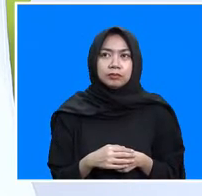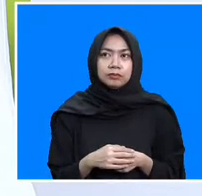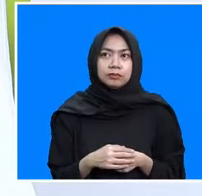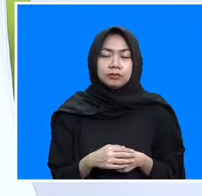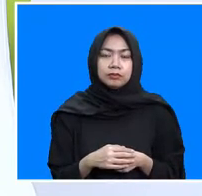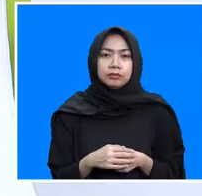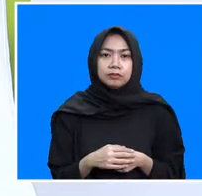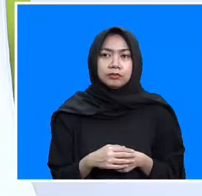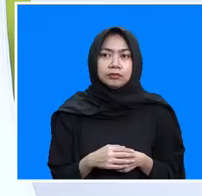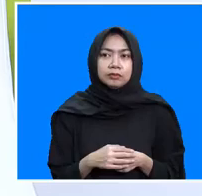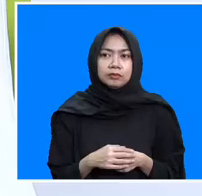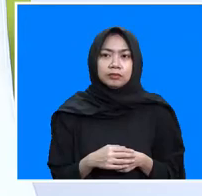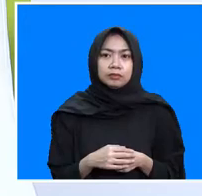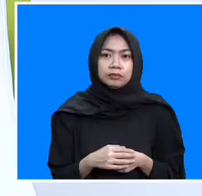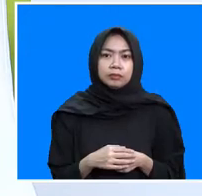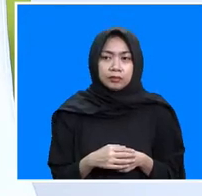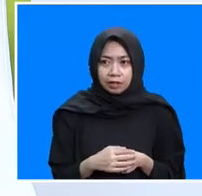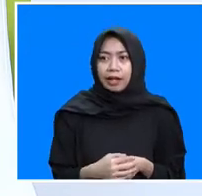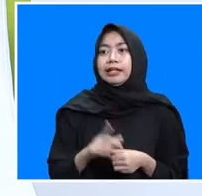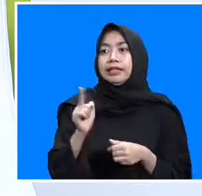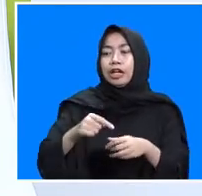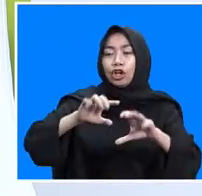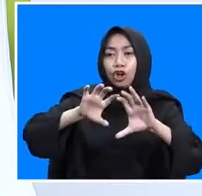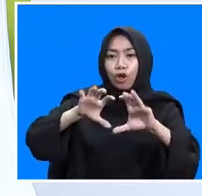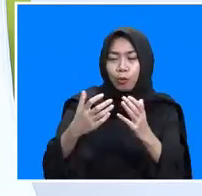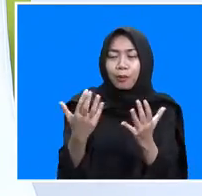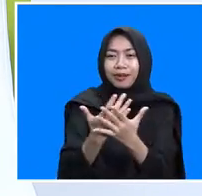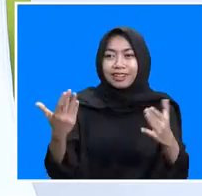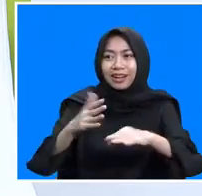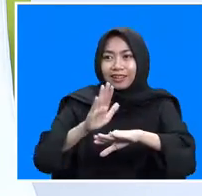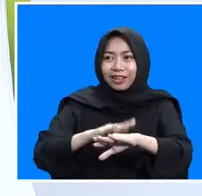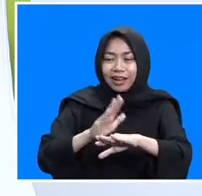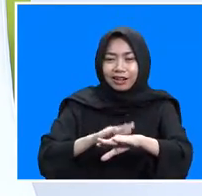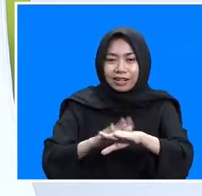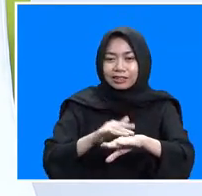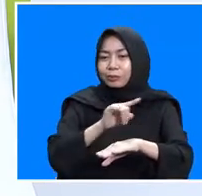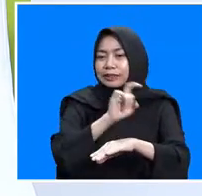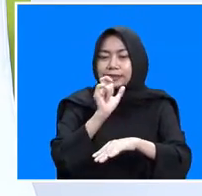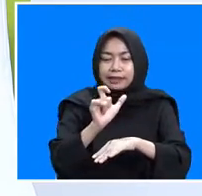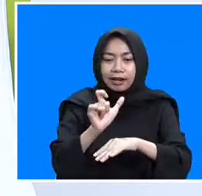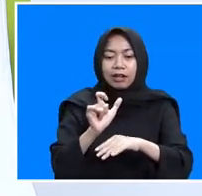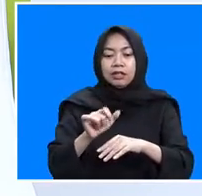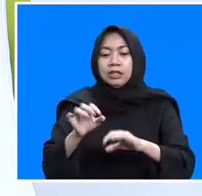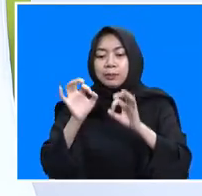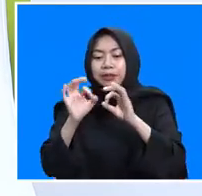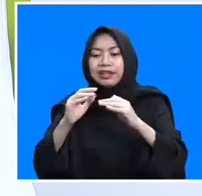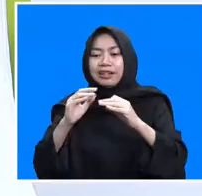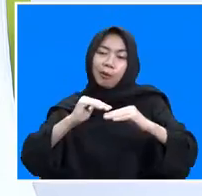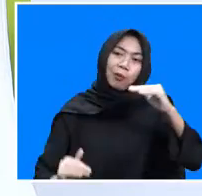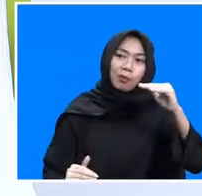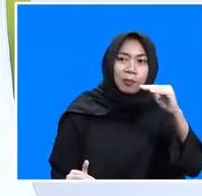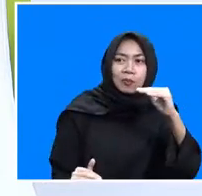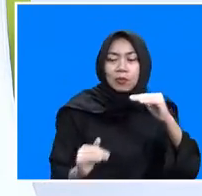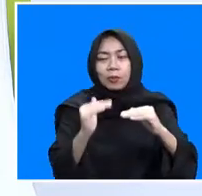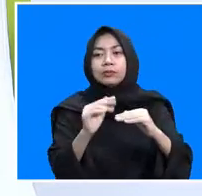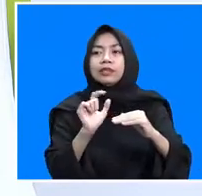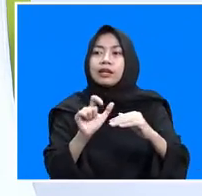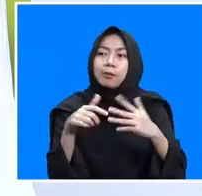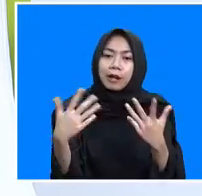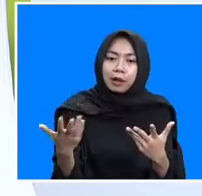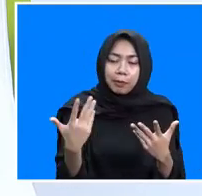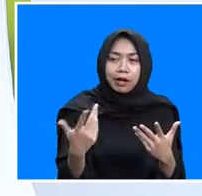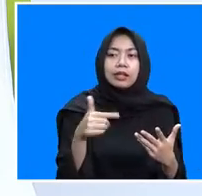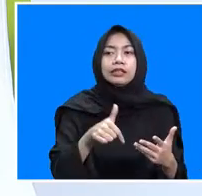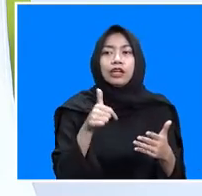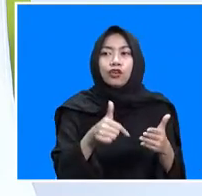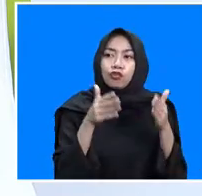strong focus for the Australian government to try to close that education gap mm-hmm. between the non-Indigenous Australians and